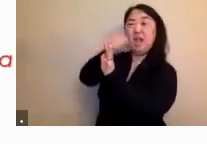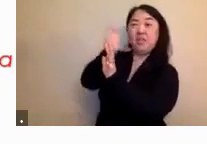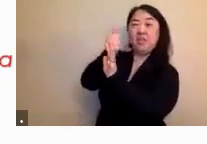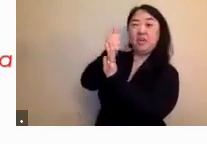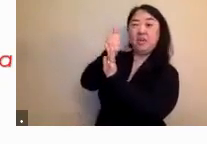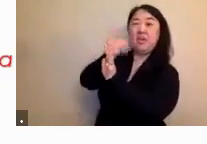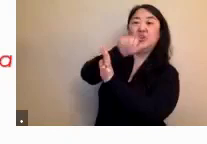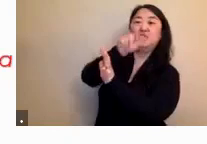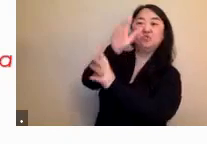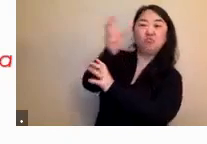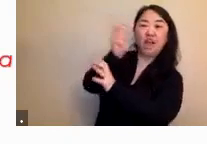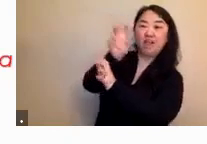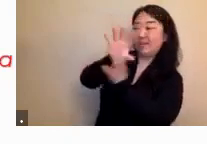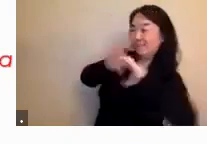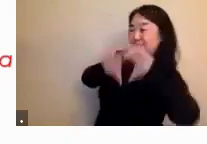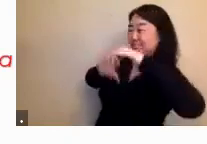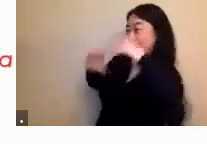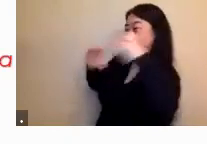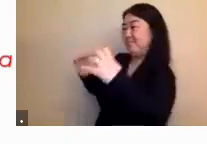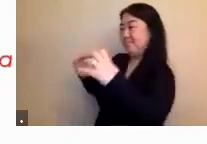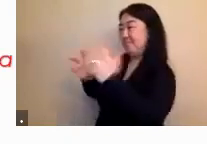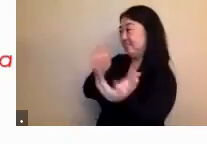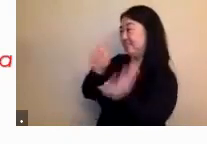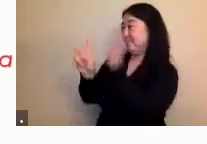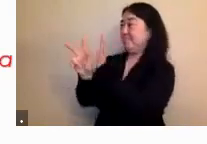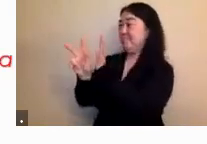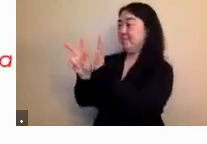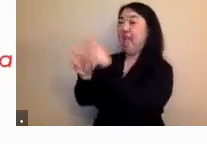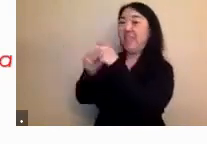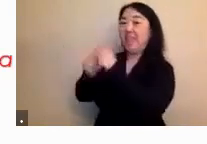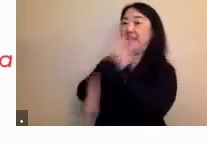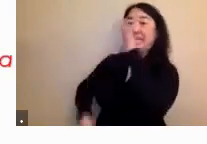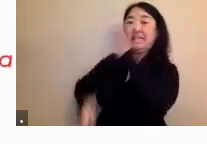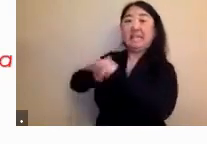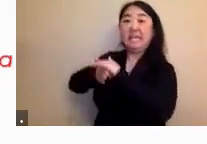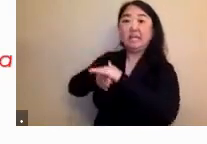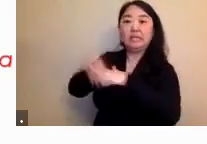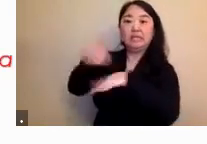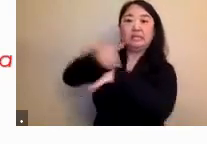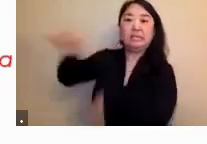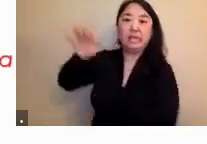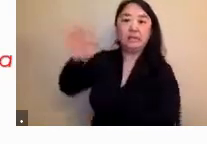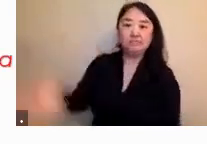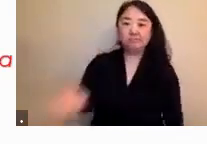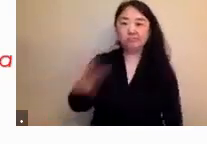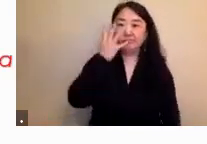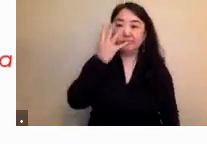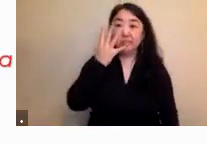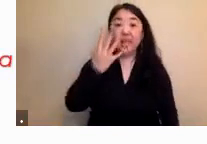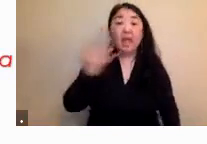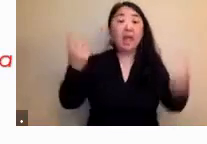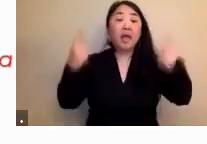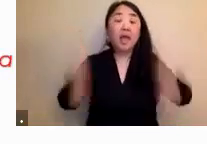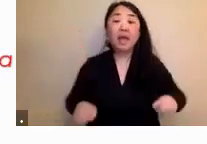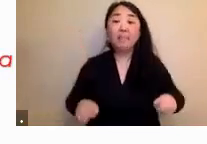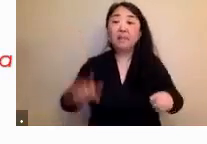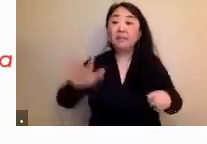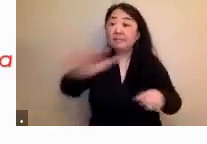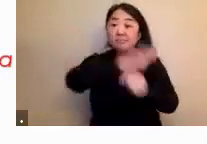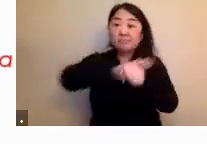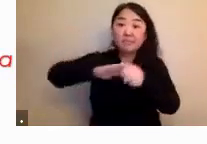and subsequently kicked and sent to jail. So, in the midst of this, there were 300 African